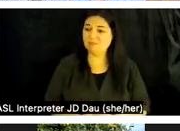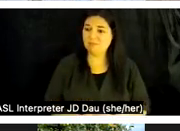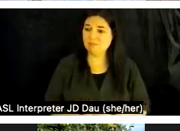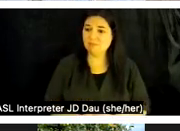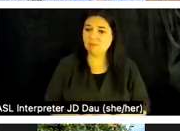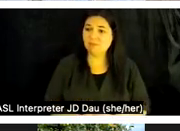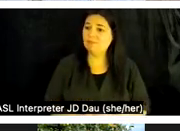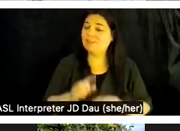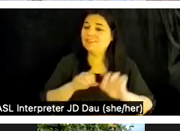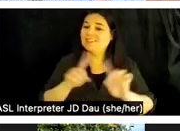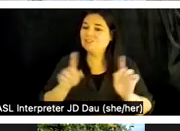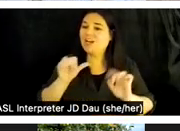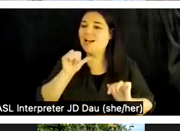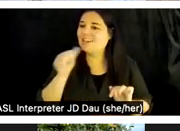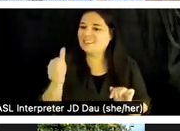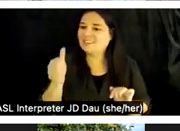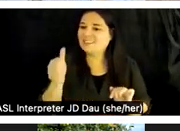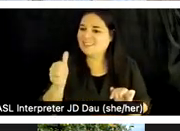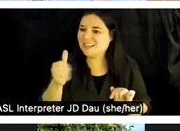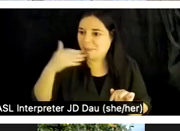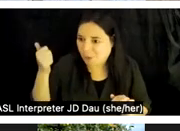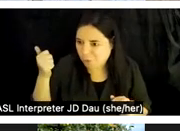favorable. So if the Latinx